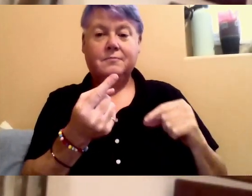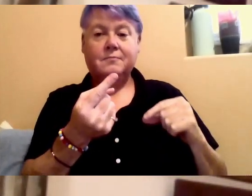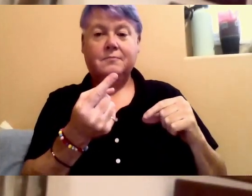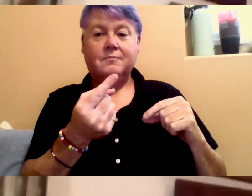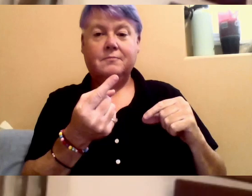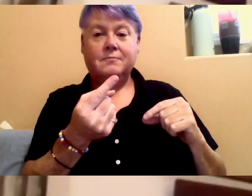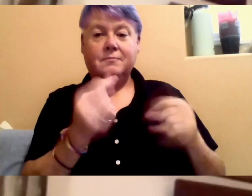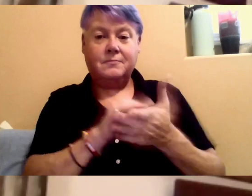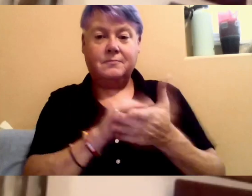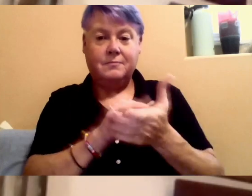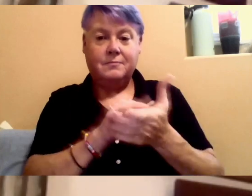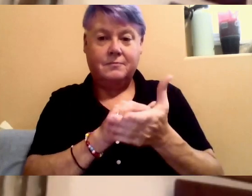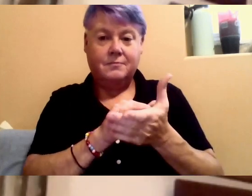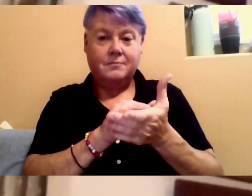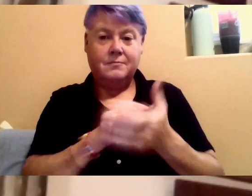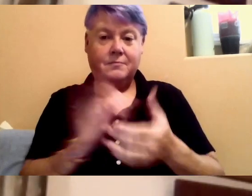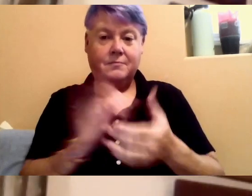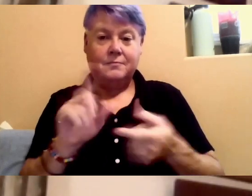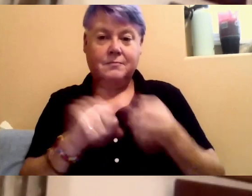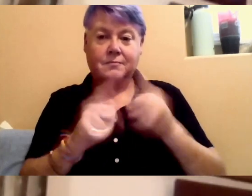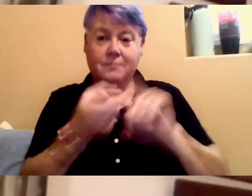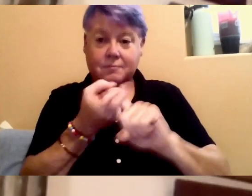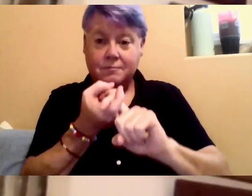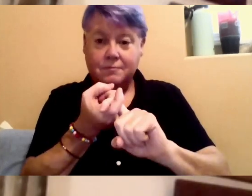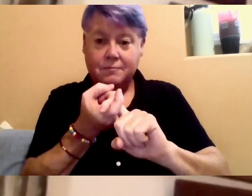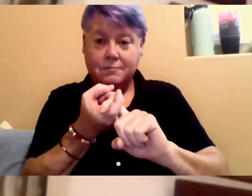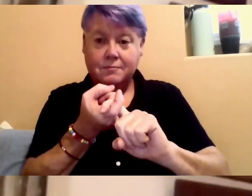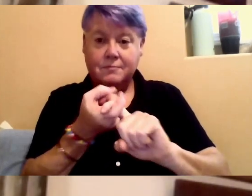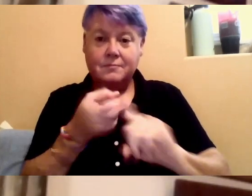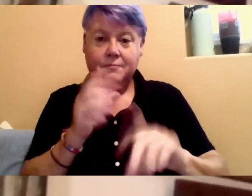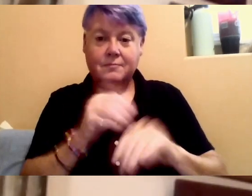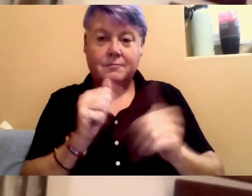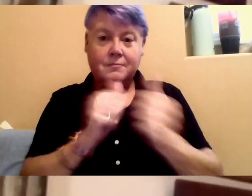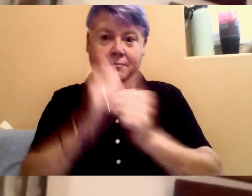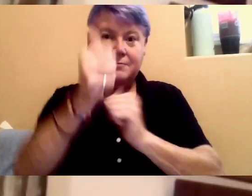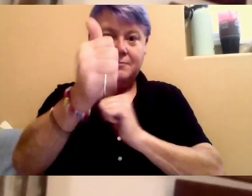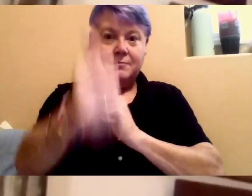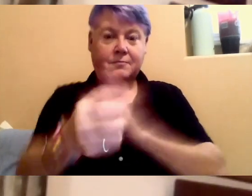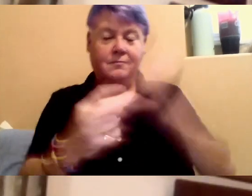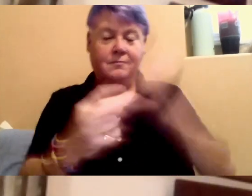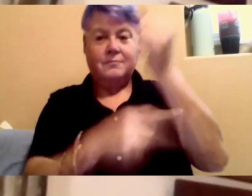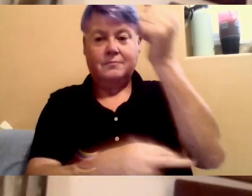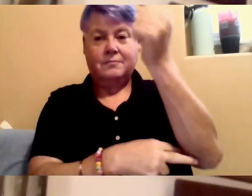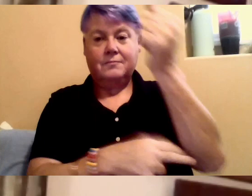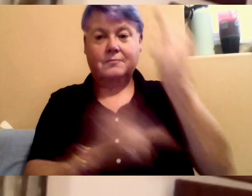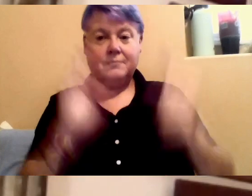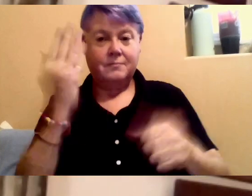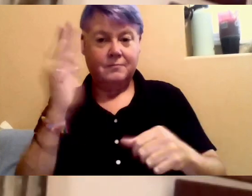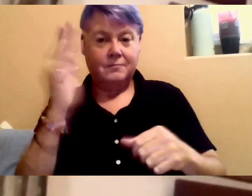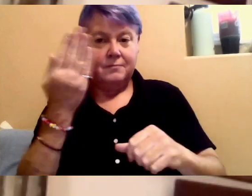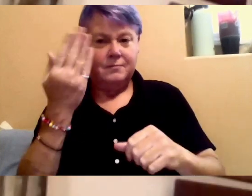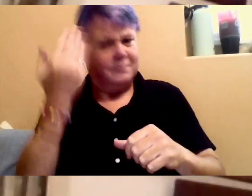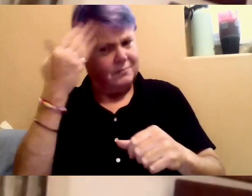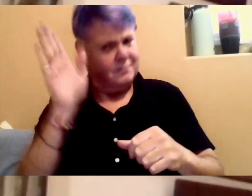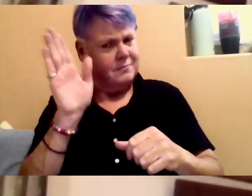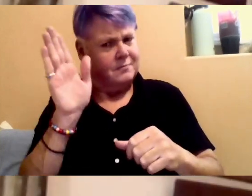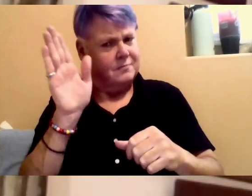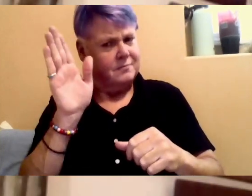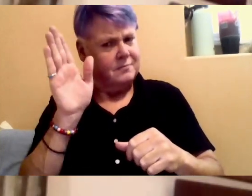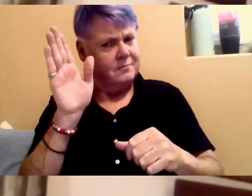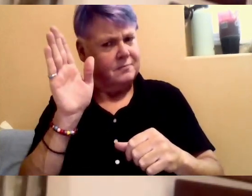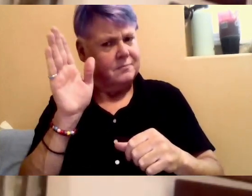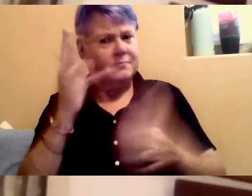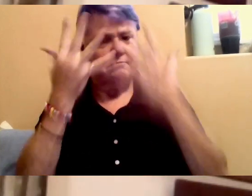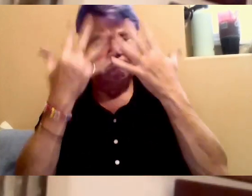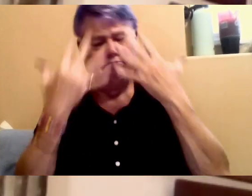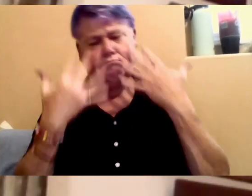that his friends at the far end of the bridge seemed to be unaware of his anguish.